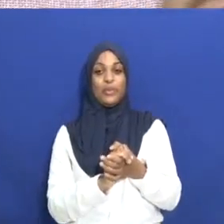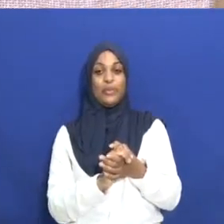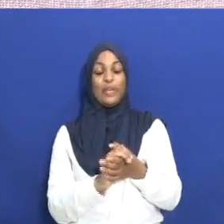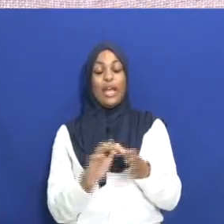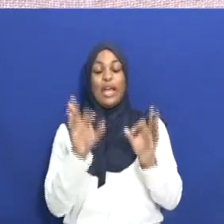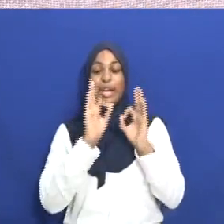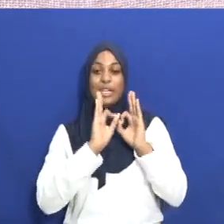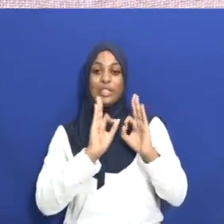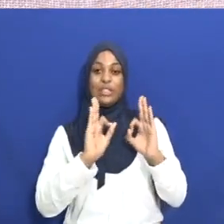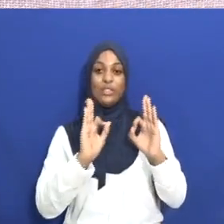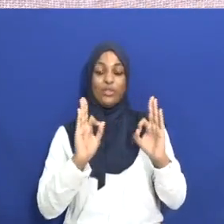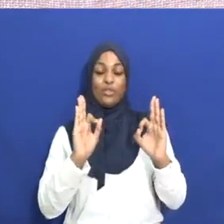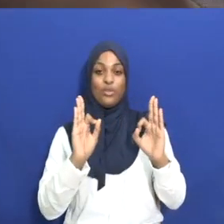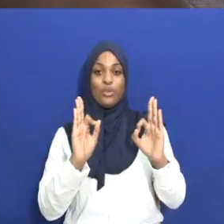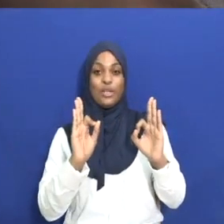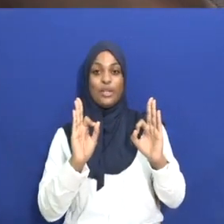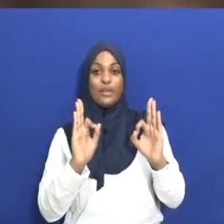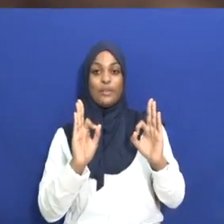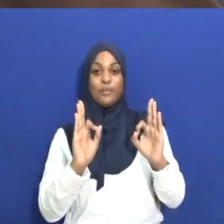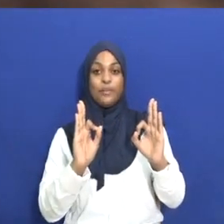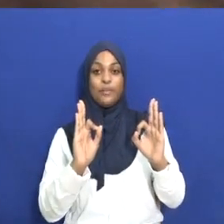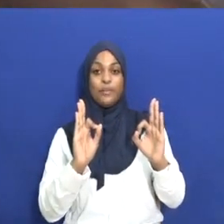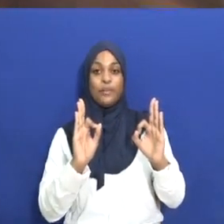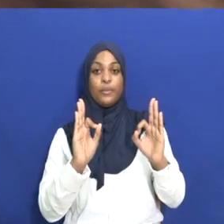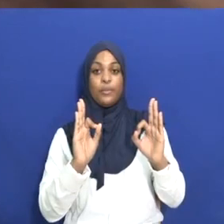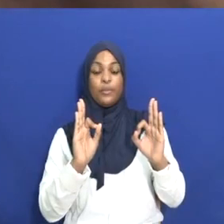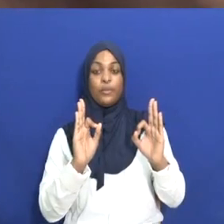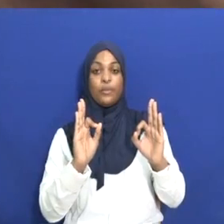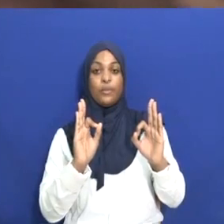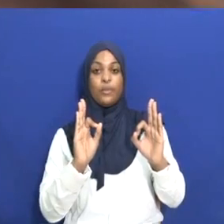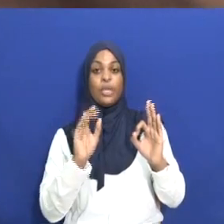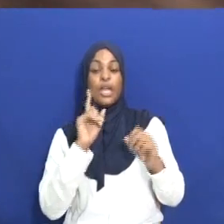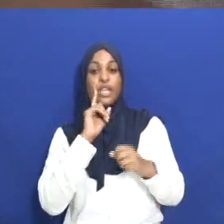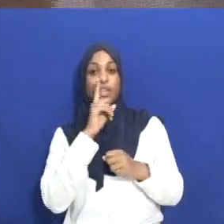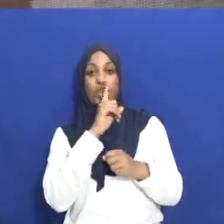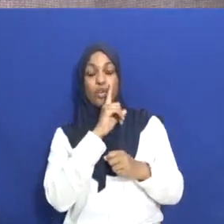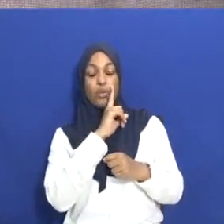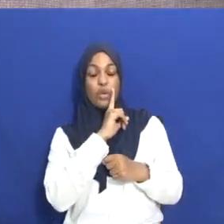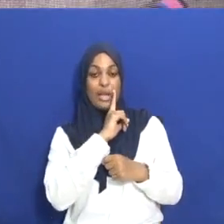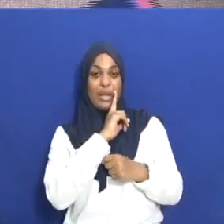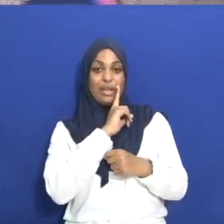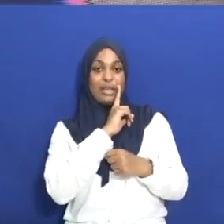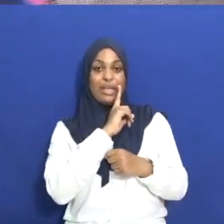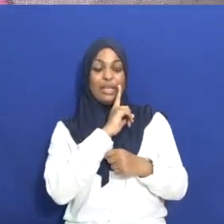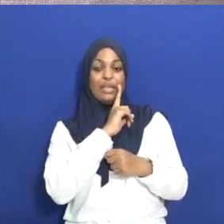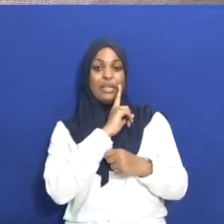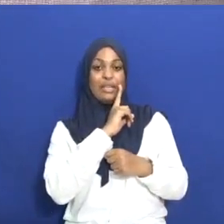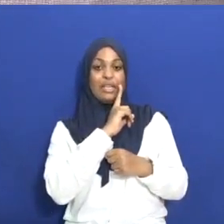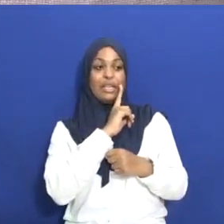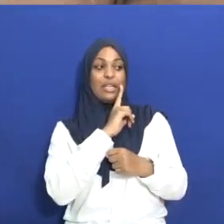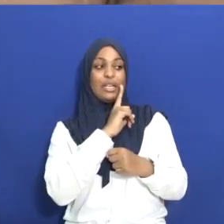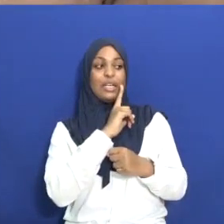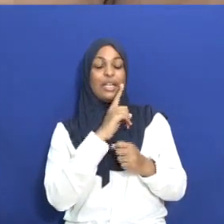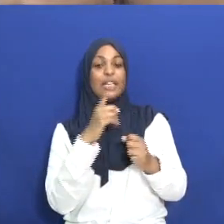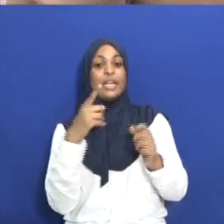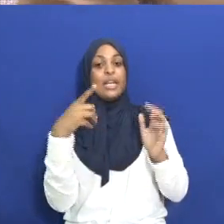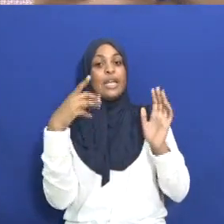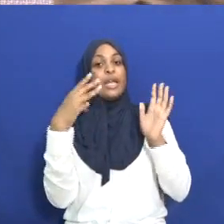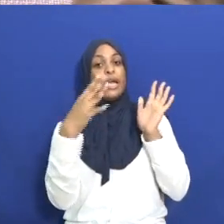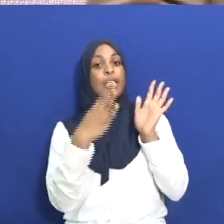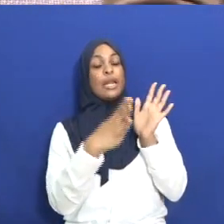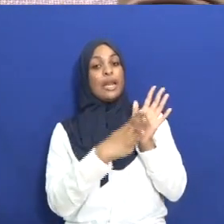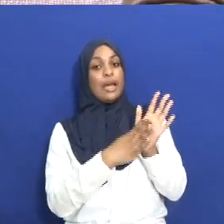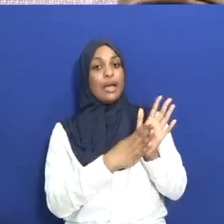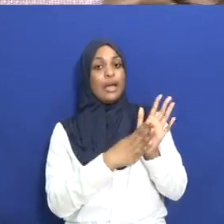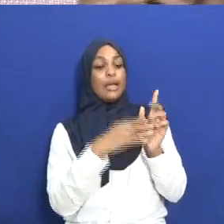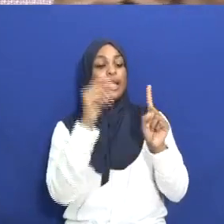The answer is 9 exponent 7. It is read as